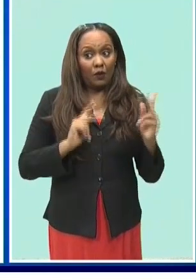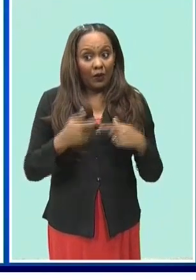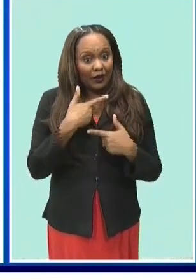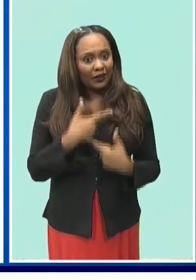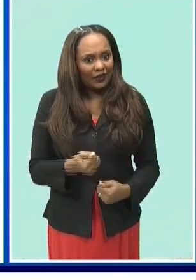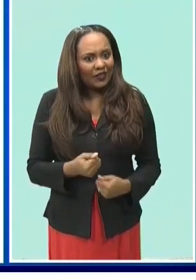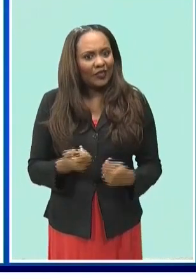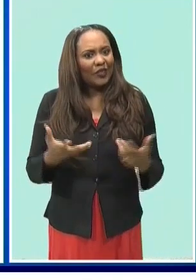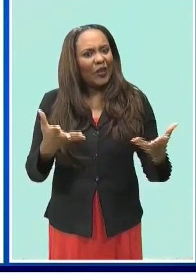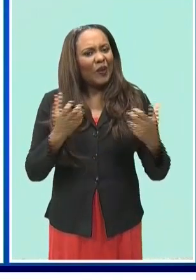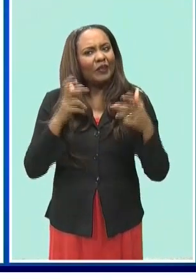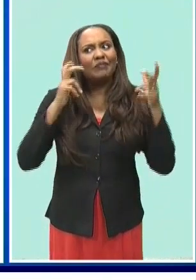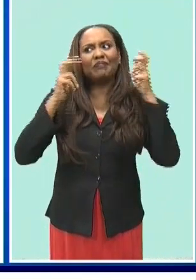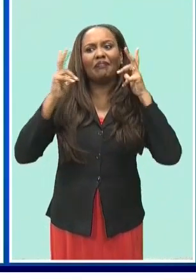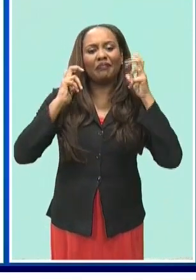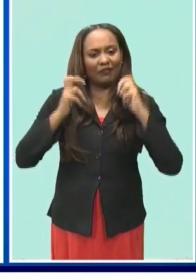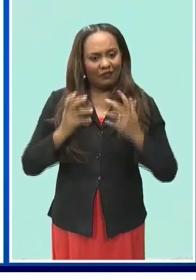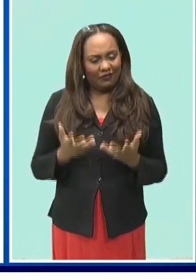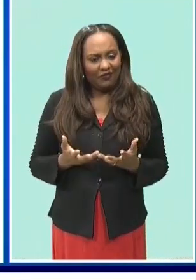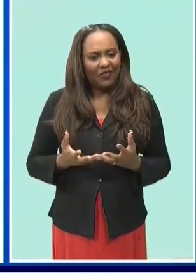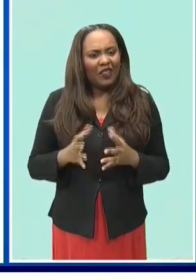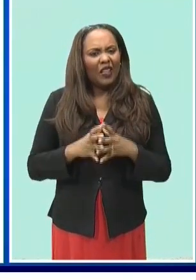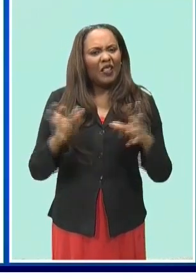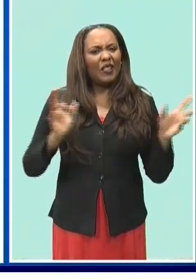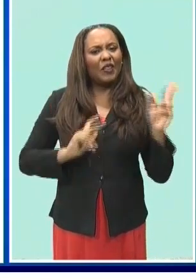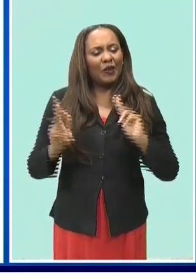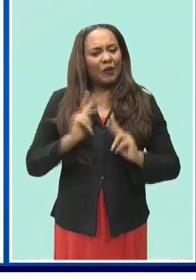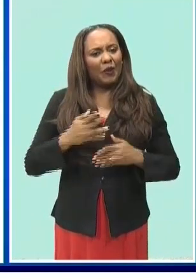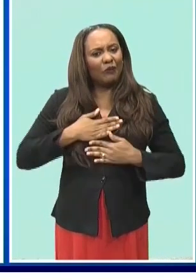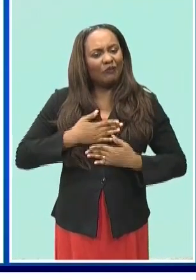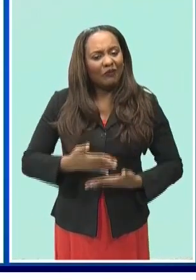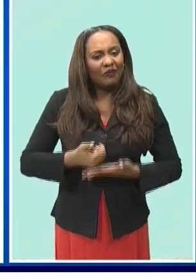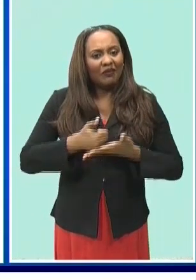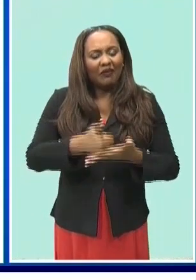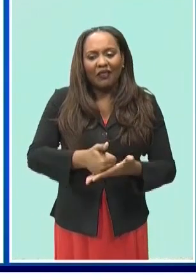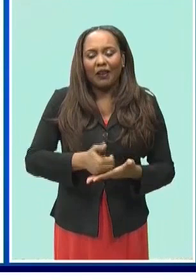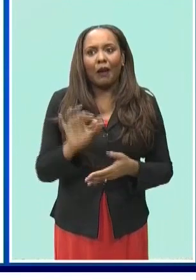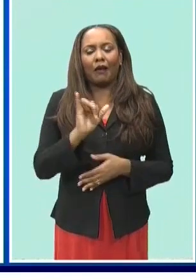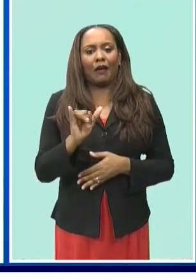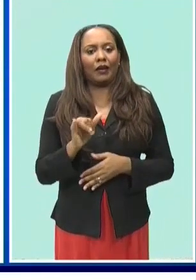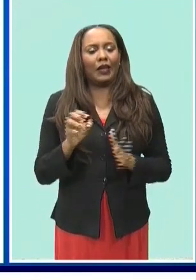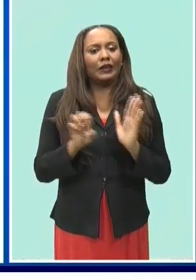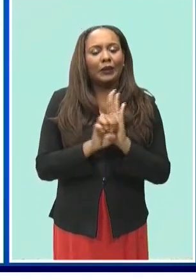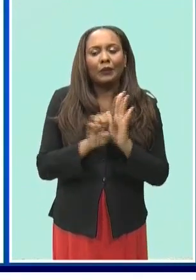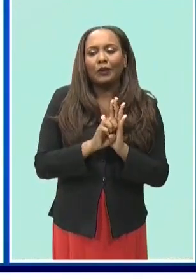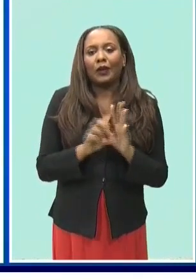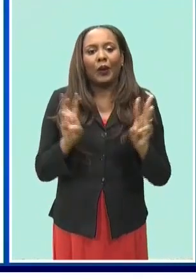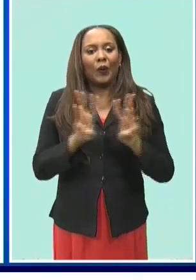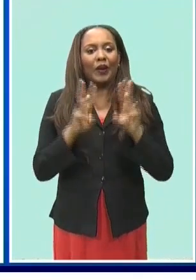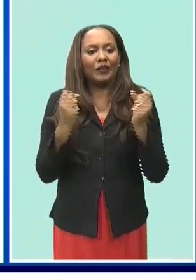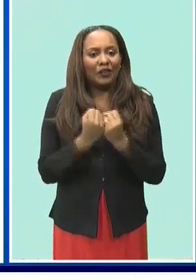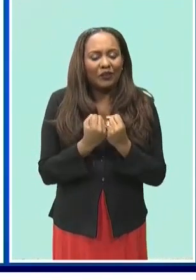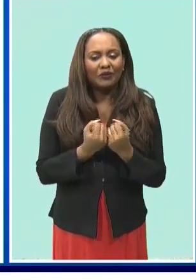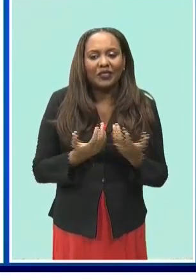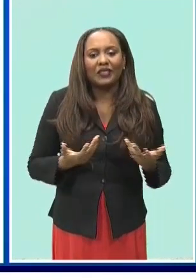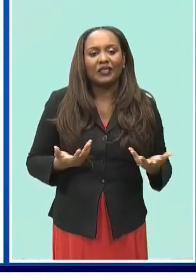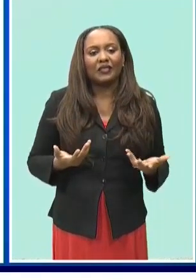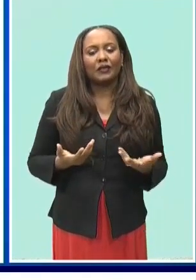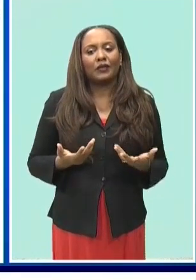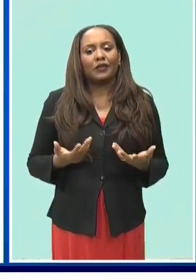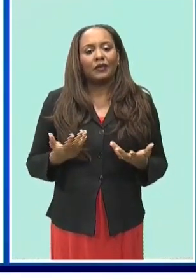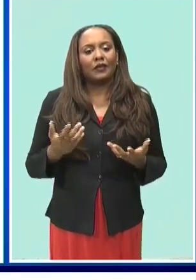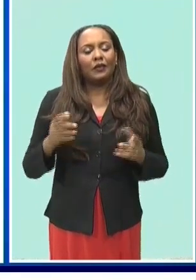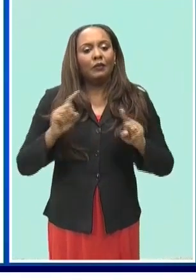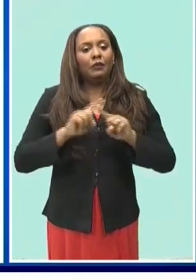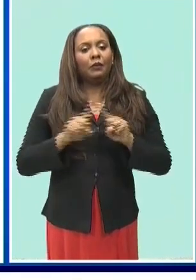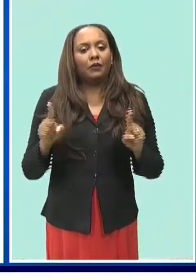say. And there are people there who are willing to help. We have workshops going. So yes, right. But one thing I will always